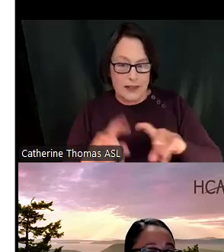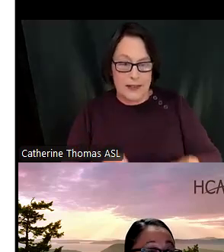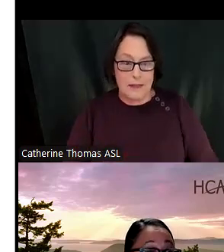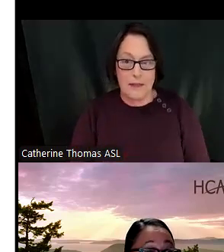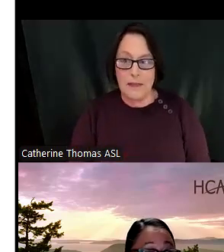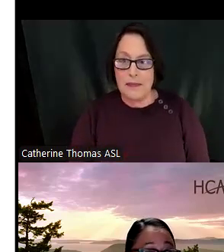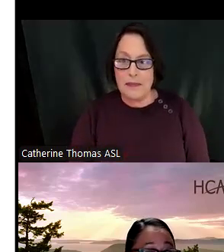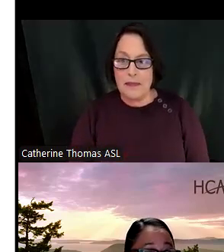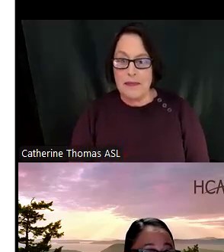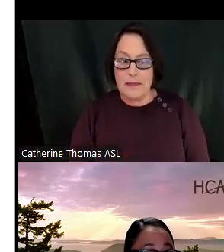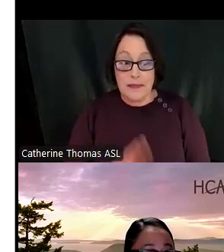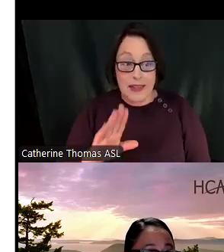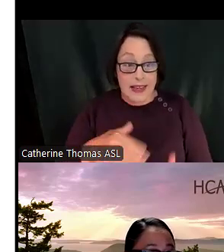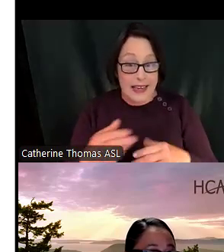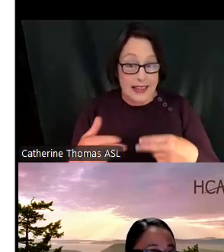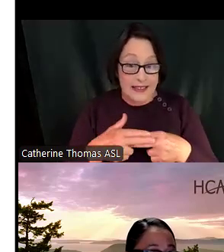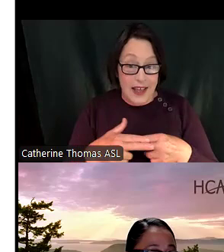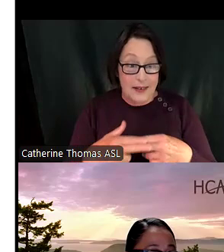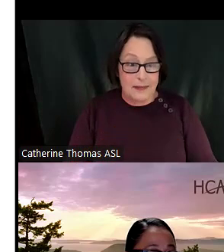You want to move to the next slide.